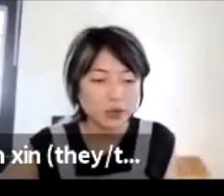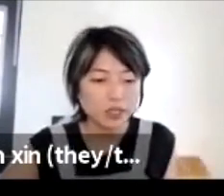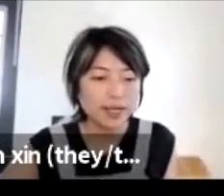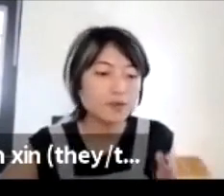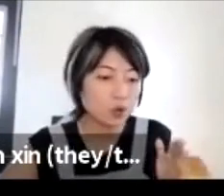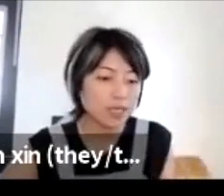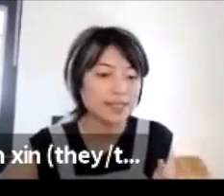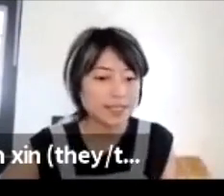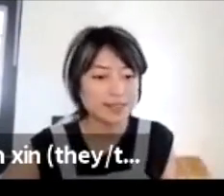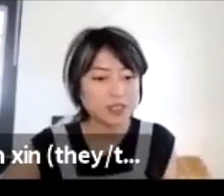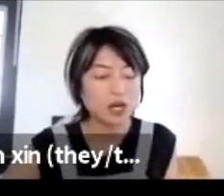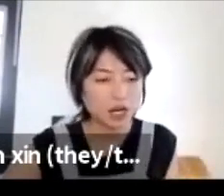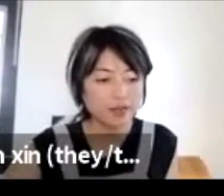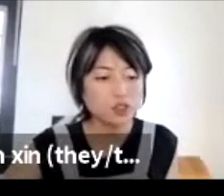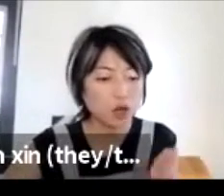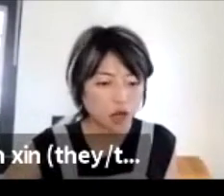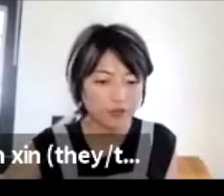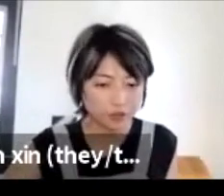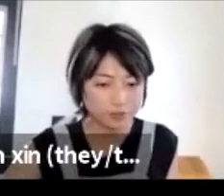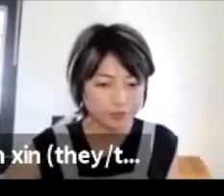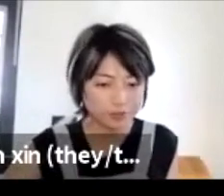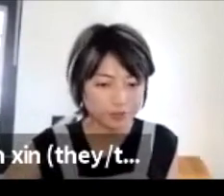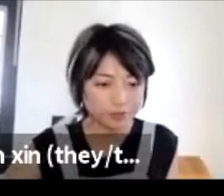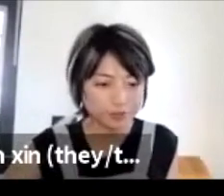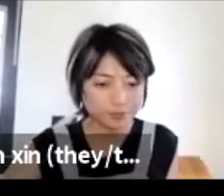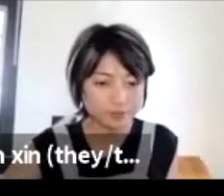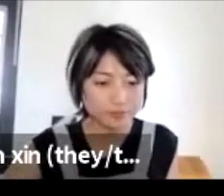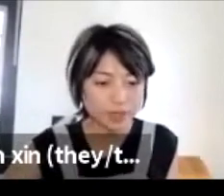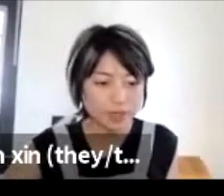I requested consent to archive to all of you.